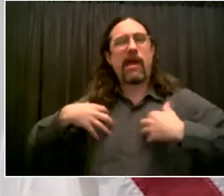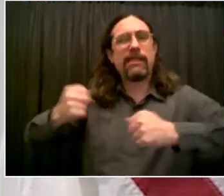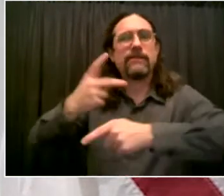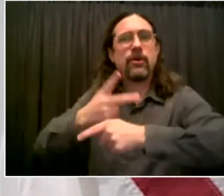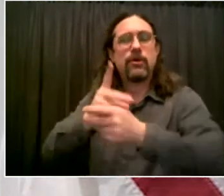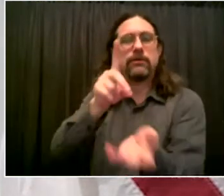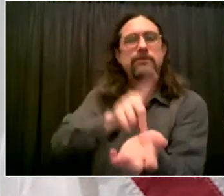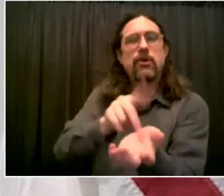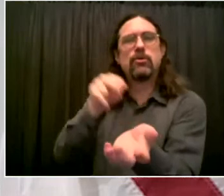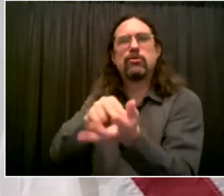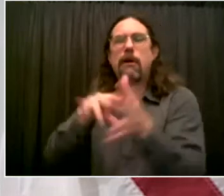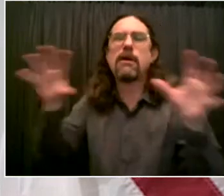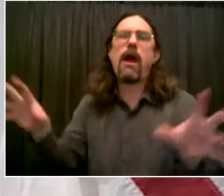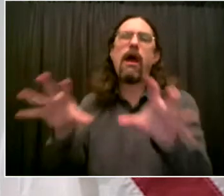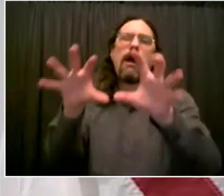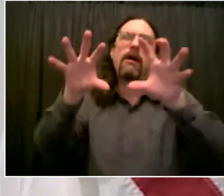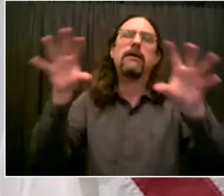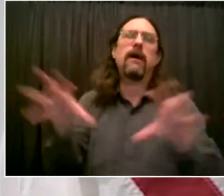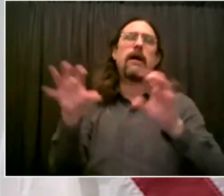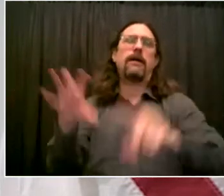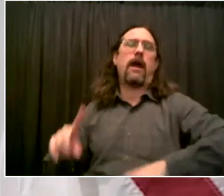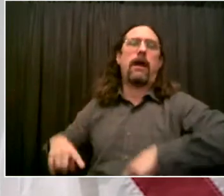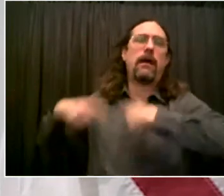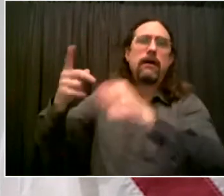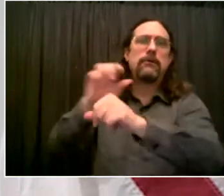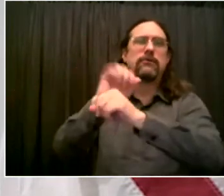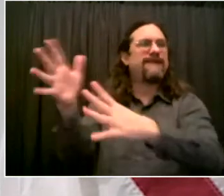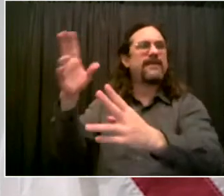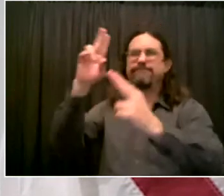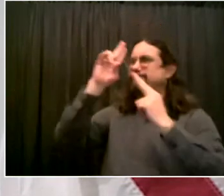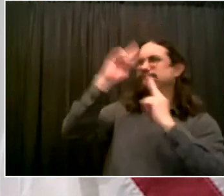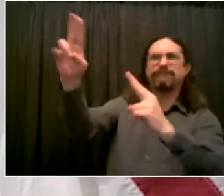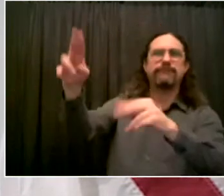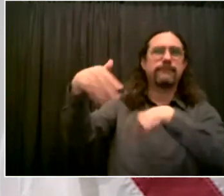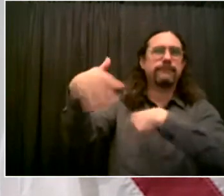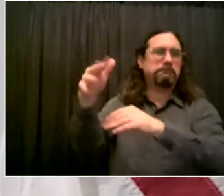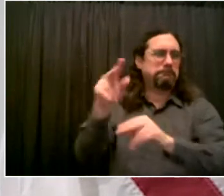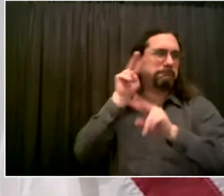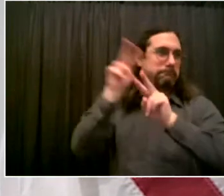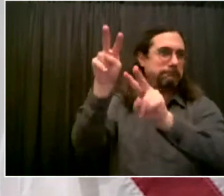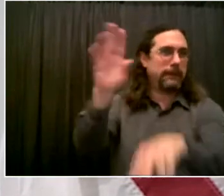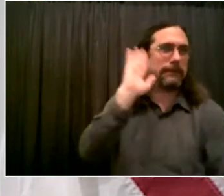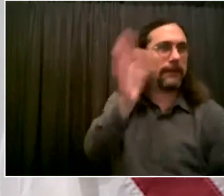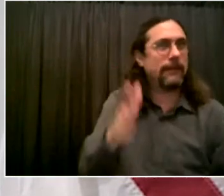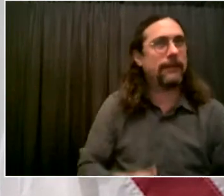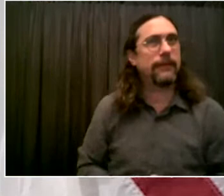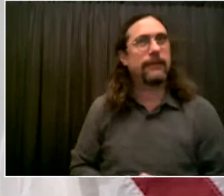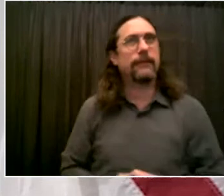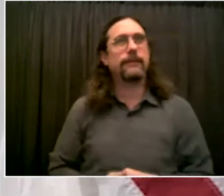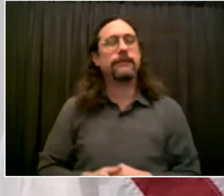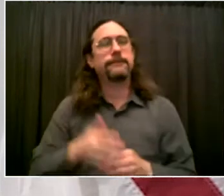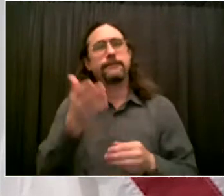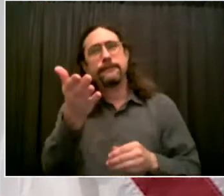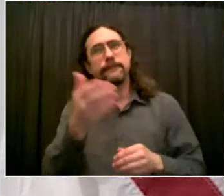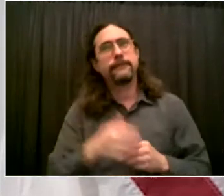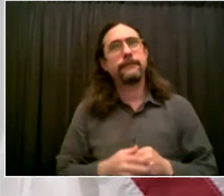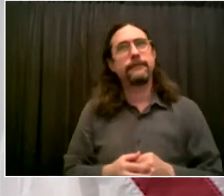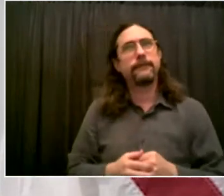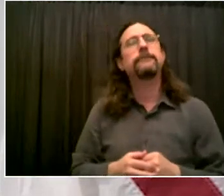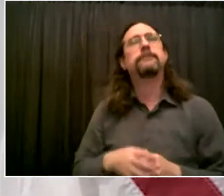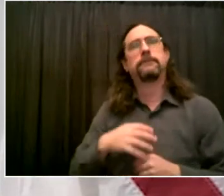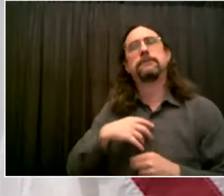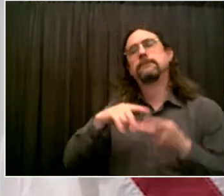You keep talking, Mr. Mayor, about talking to the federal government about giving you the freedom to vaccinate, more freedom from the